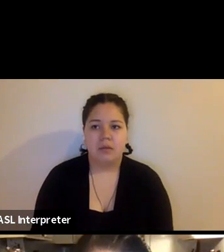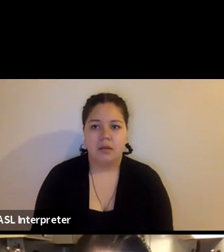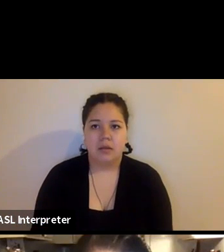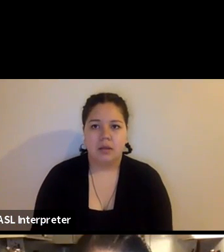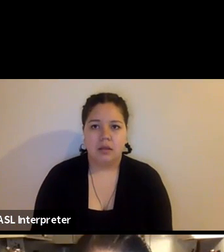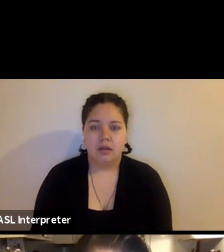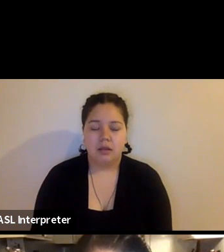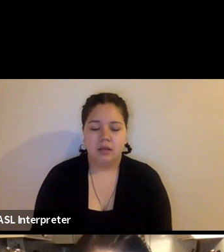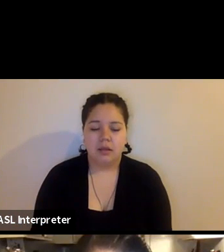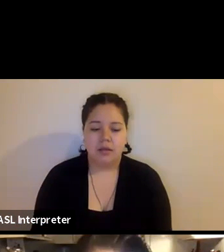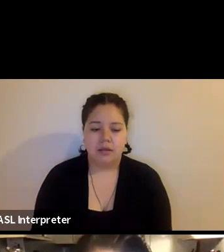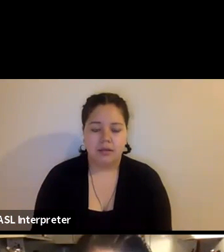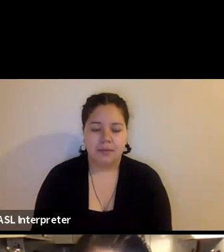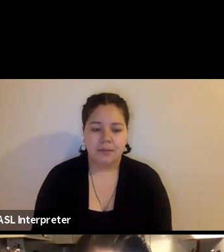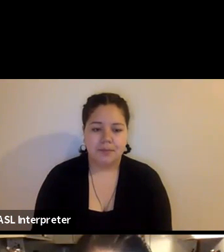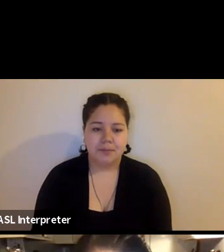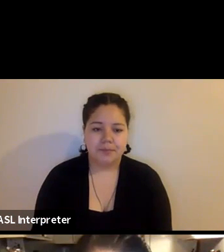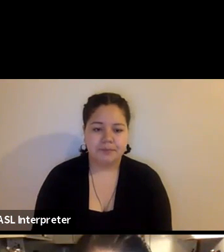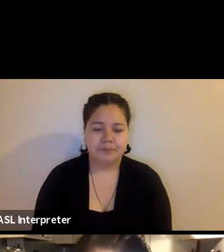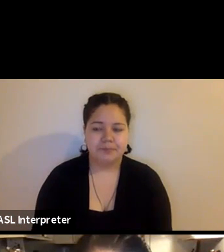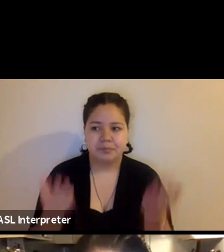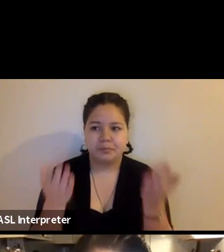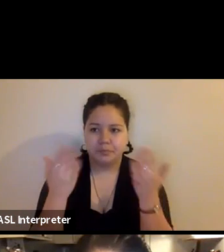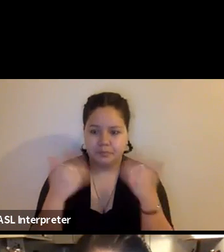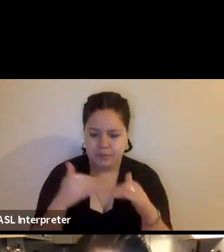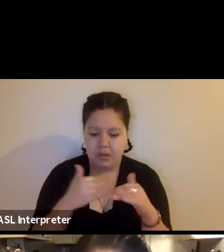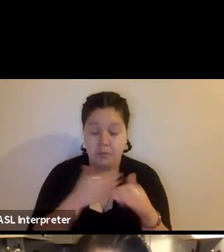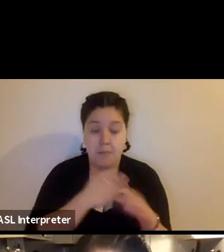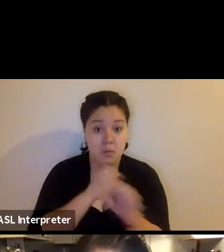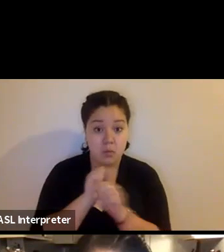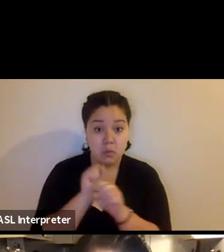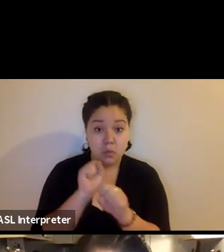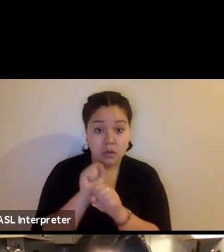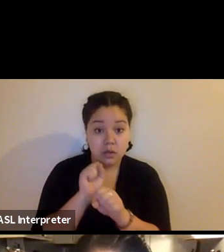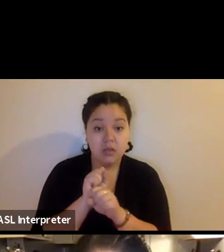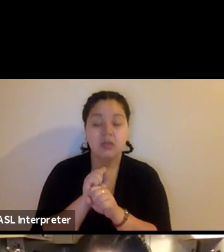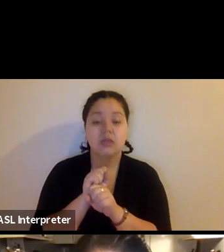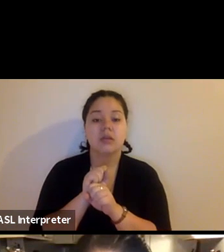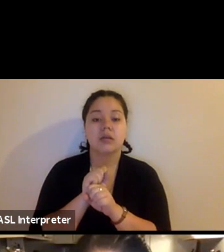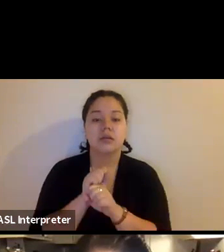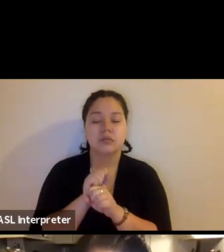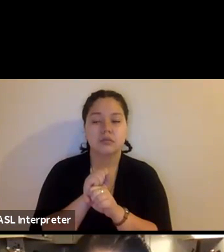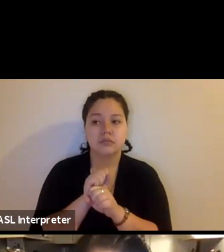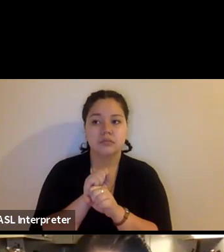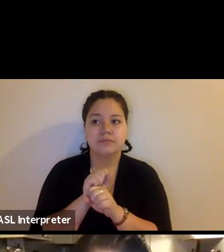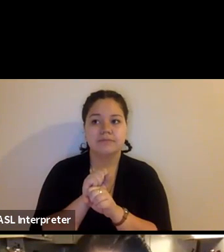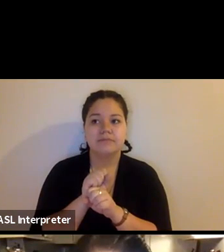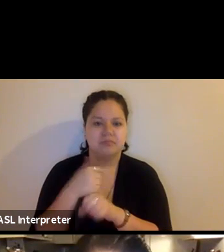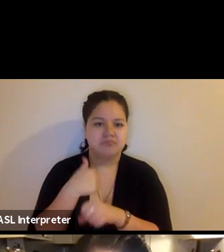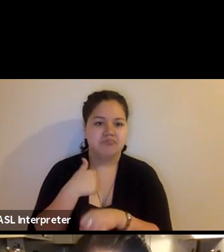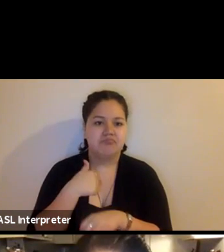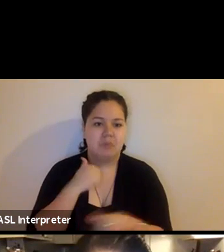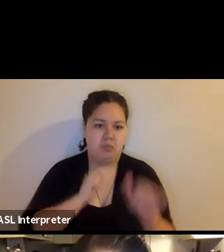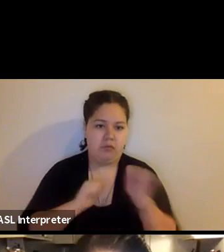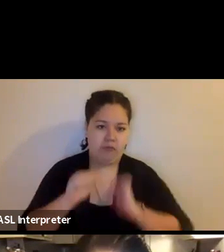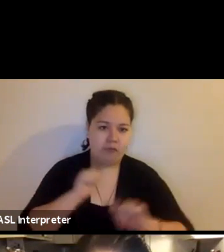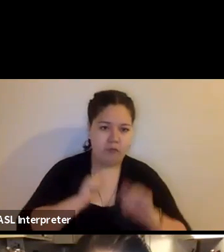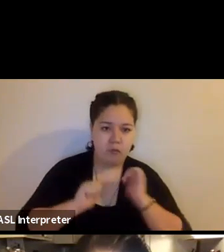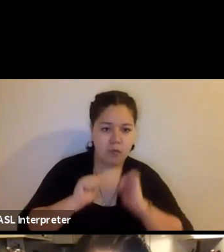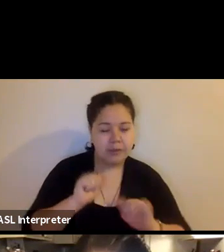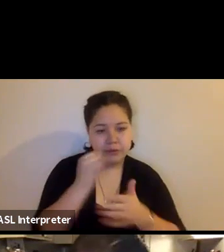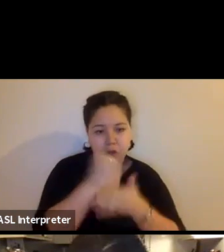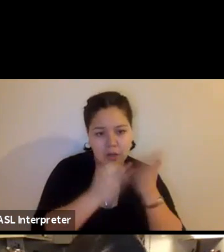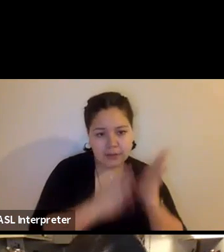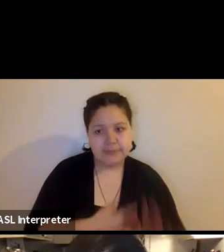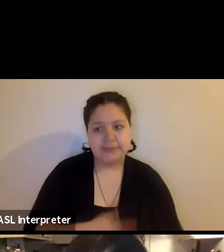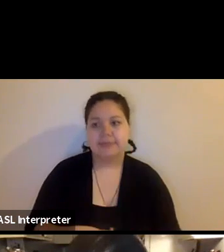So introduction to some of my work. I am a performance artist, theater artist,